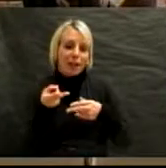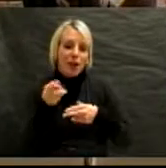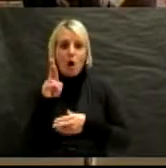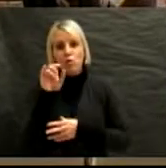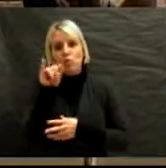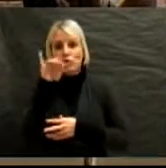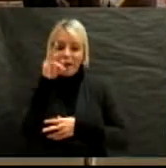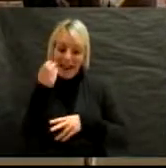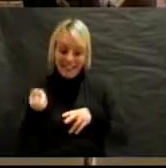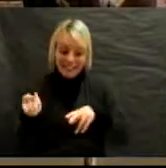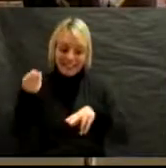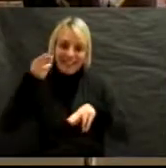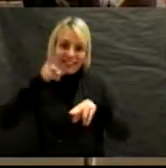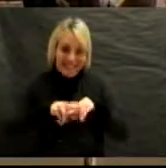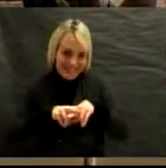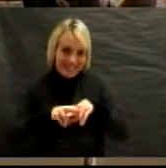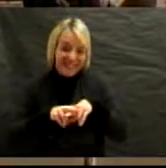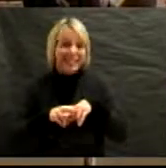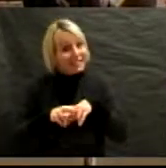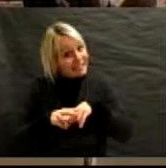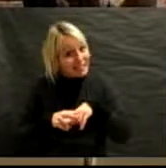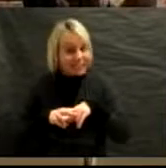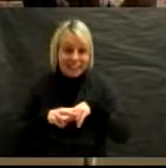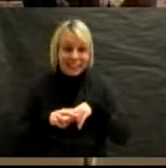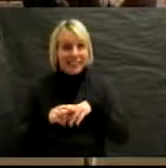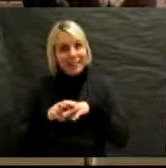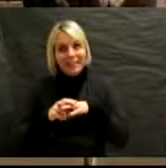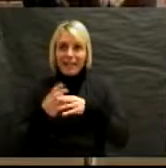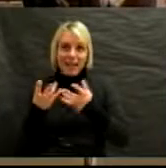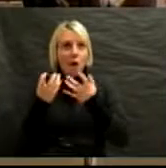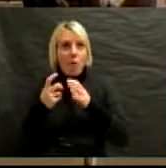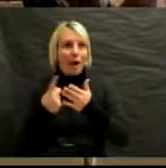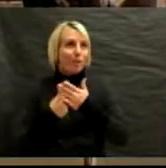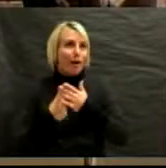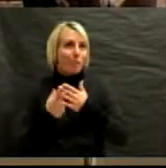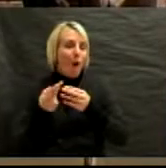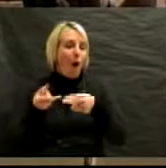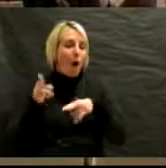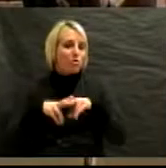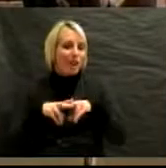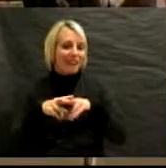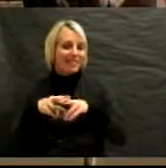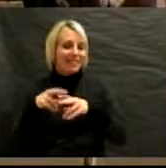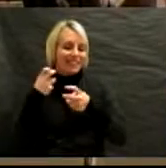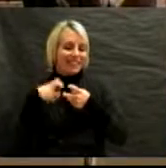is difficult for me to bring up at this time. $300 per month is roughly a